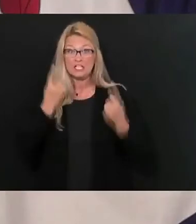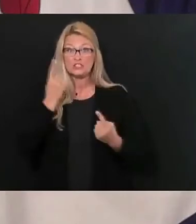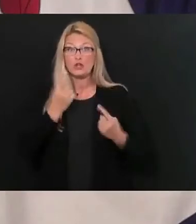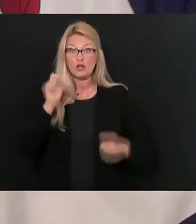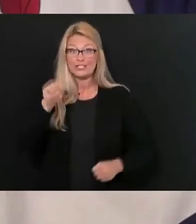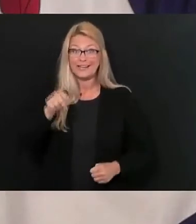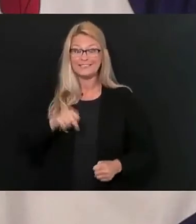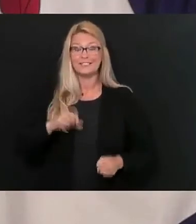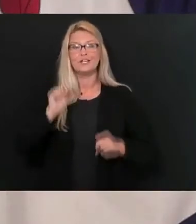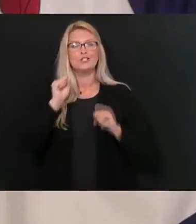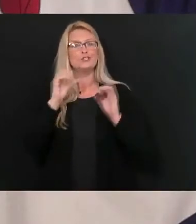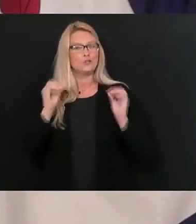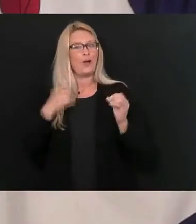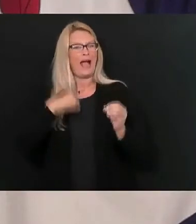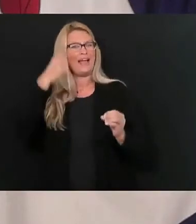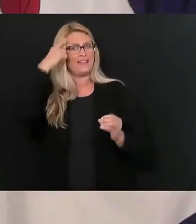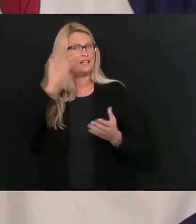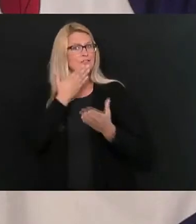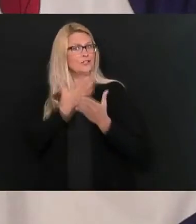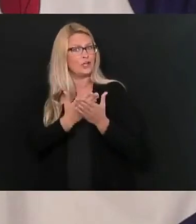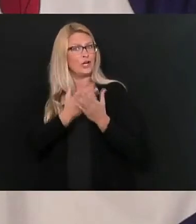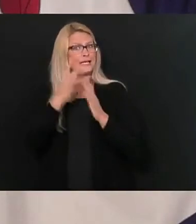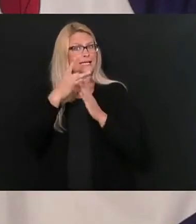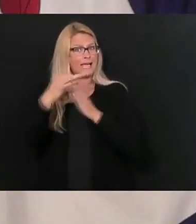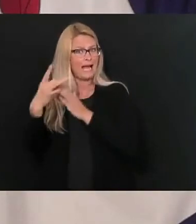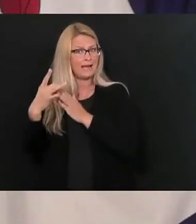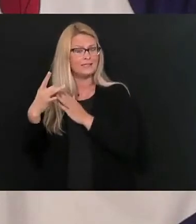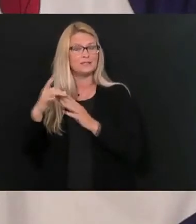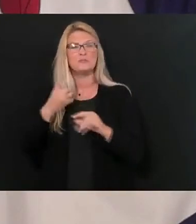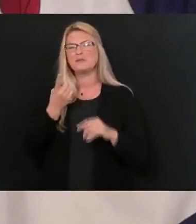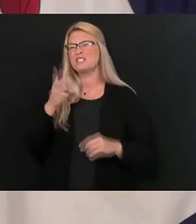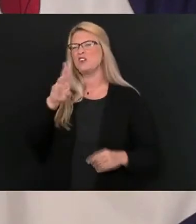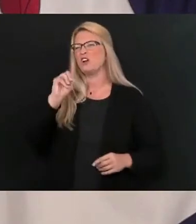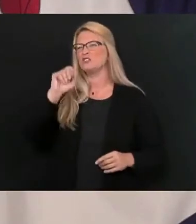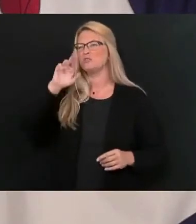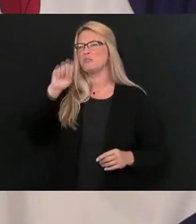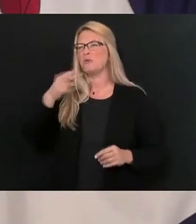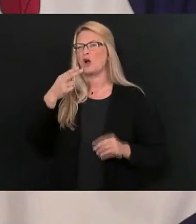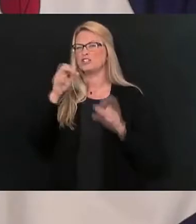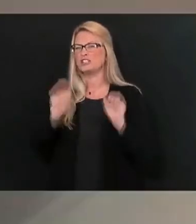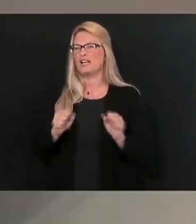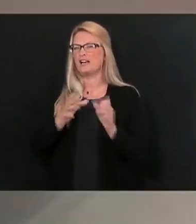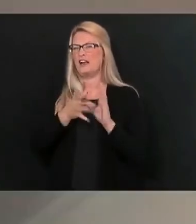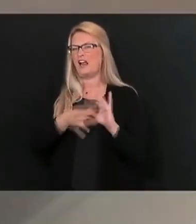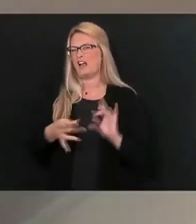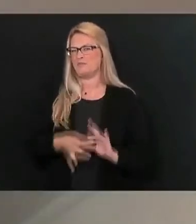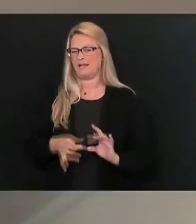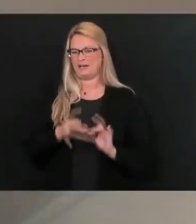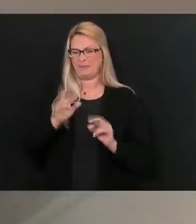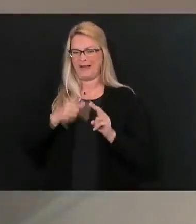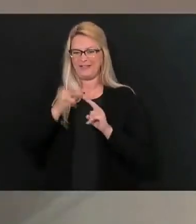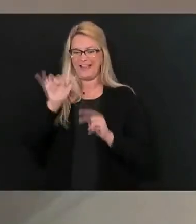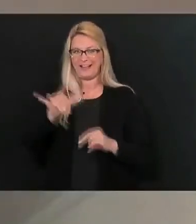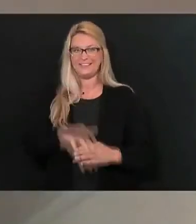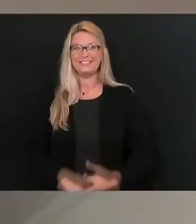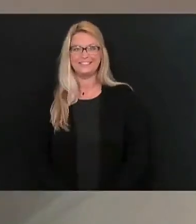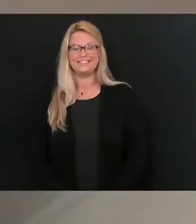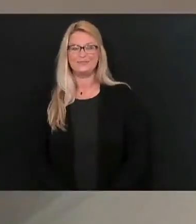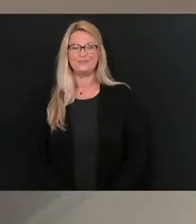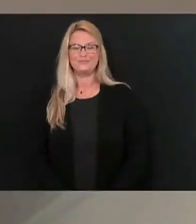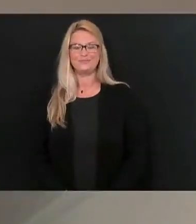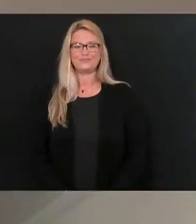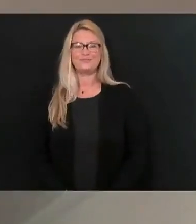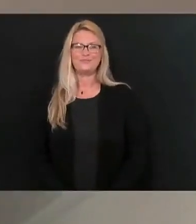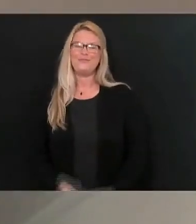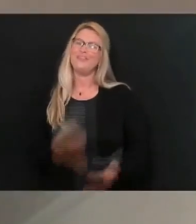so I think it's a great guide, but Dr. Marsh, maybe you could add a whole lot to this. So thank you, Brad.